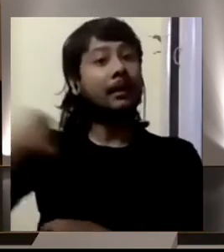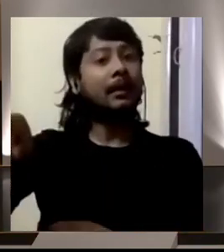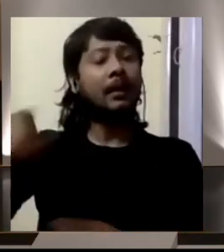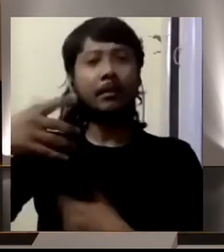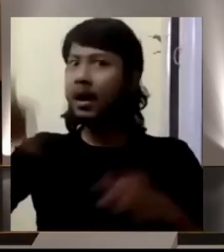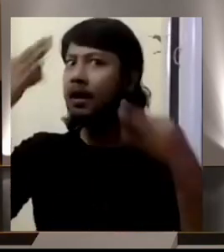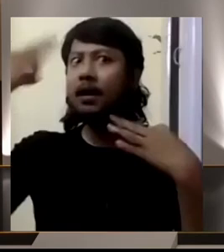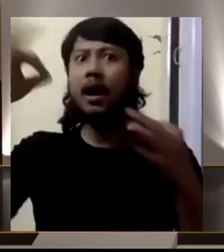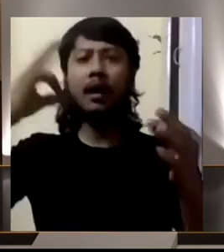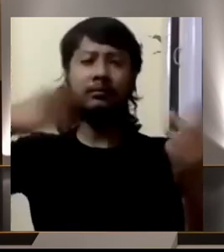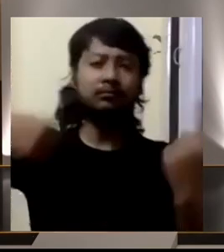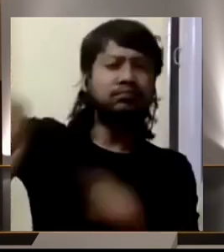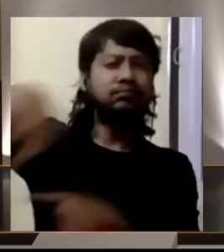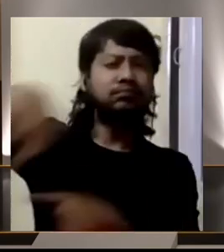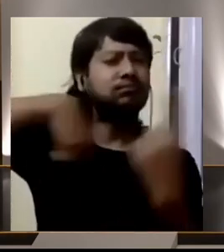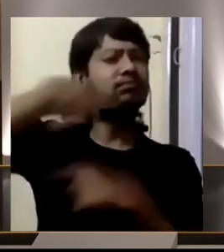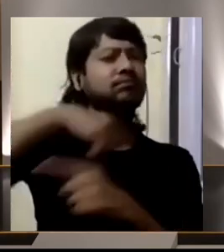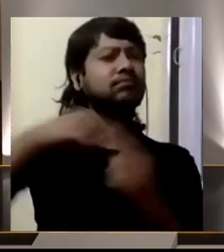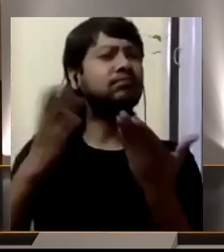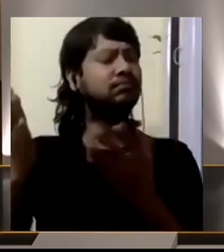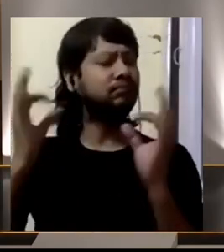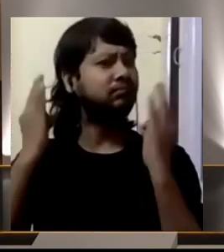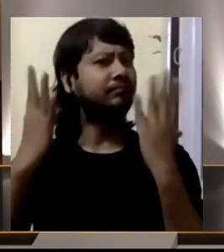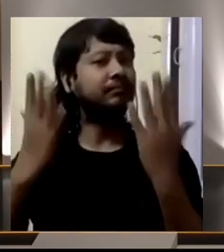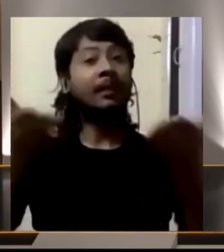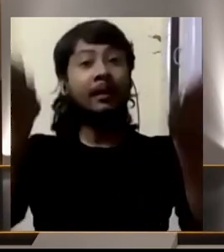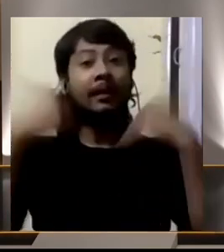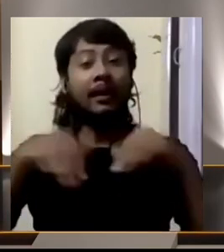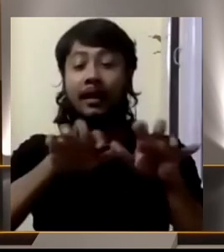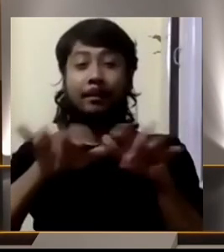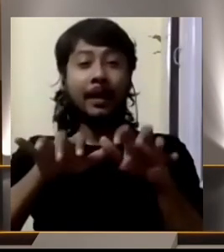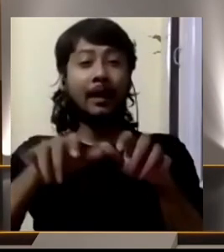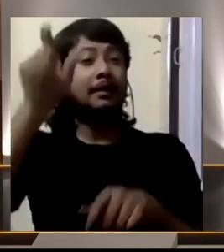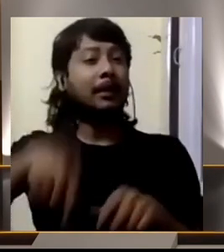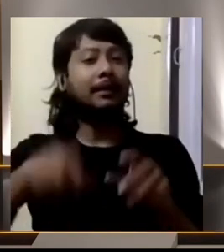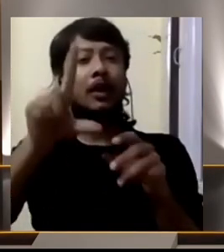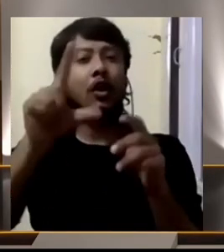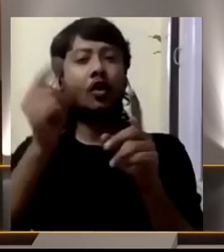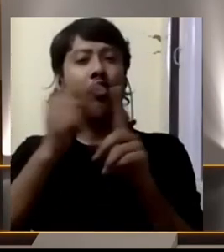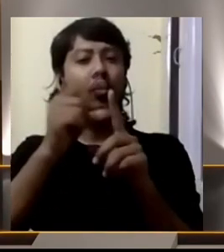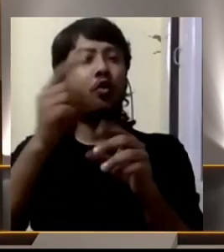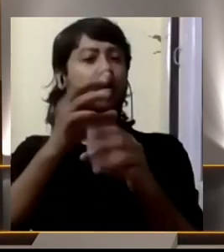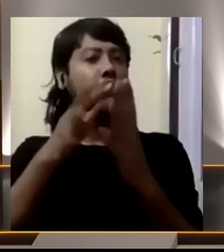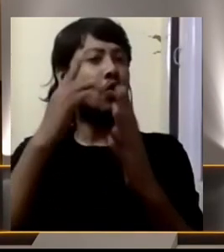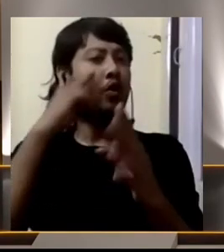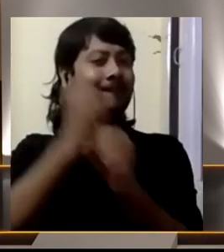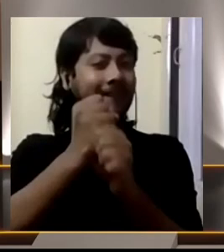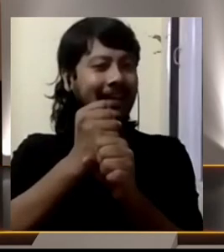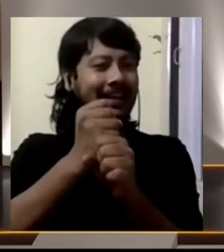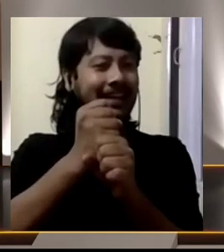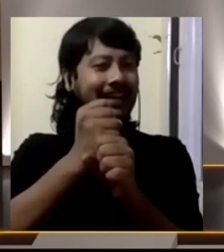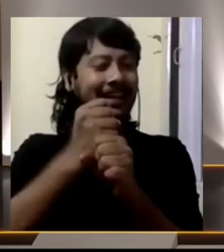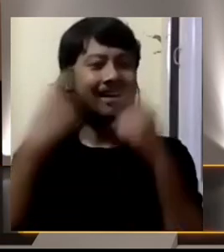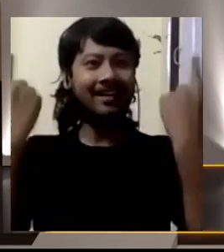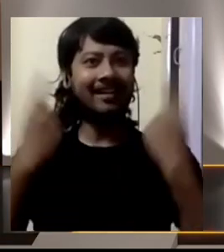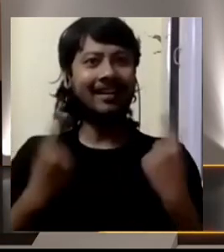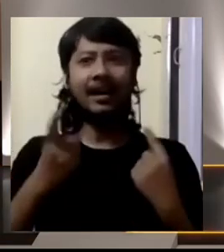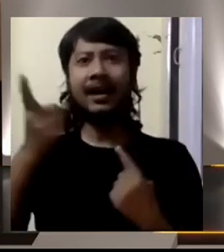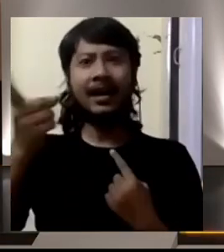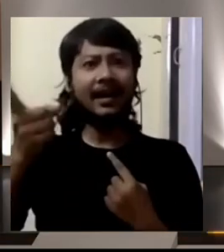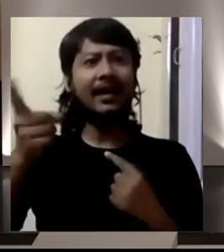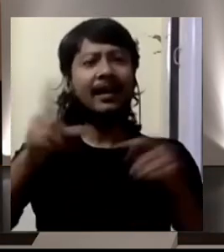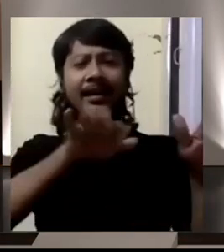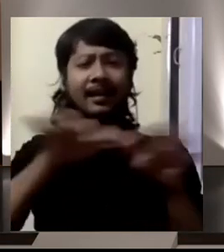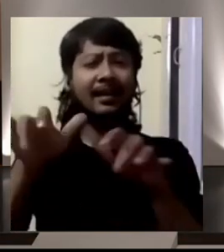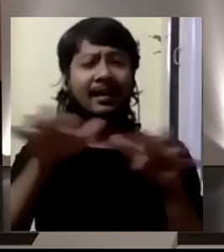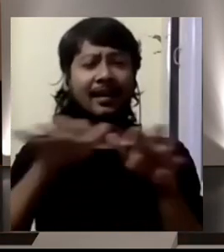Ludwig van Beethoven, who composed his most powerful music long after he was able to hear it.